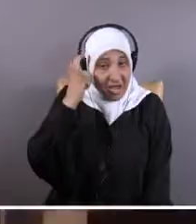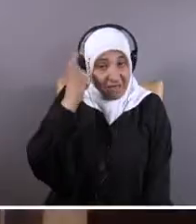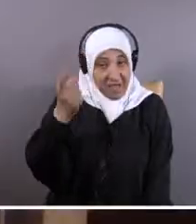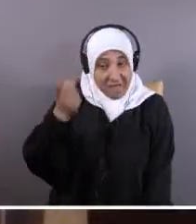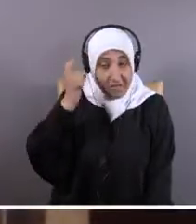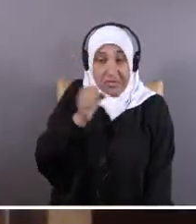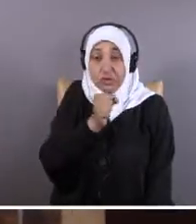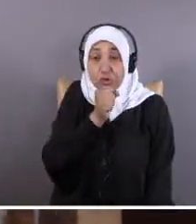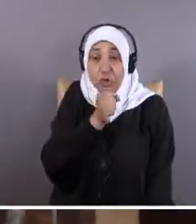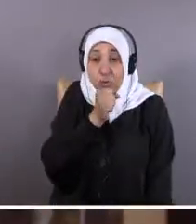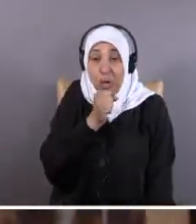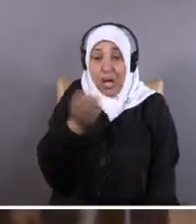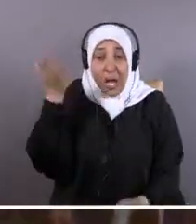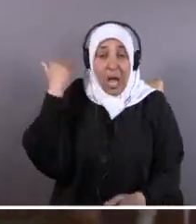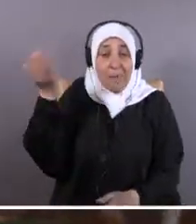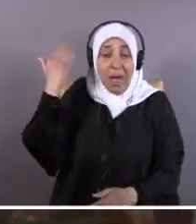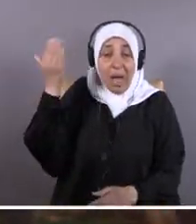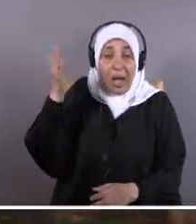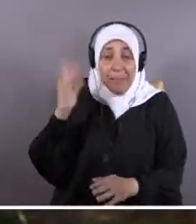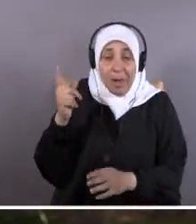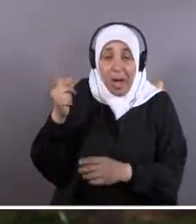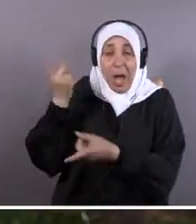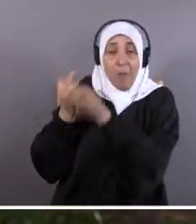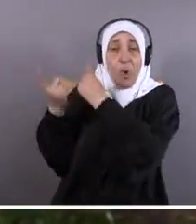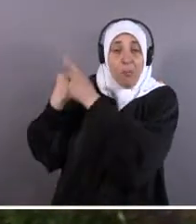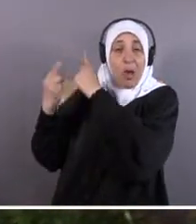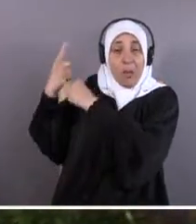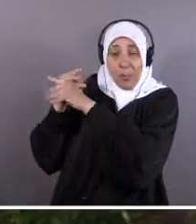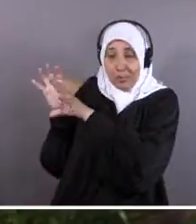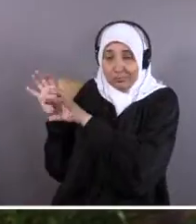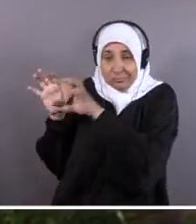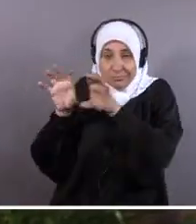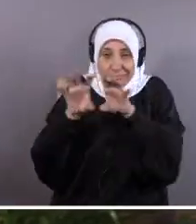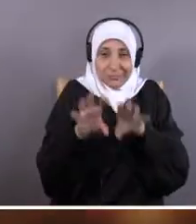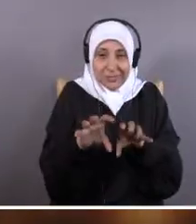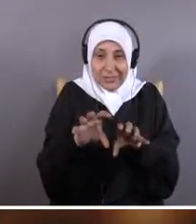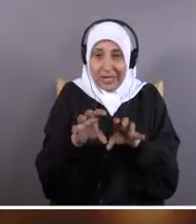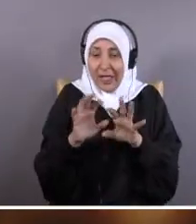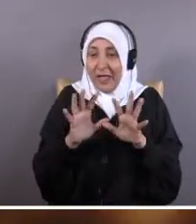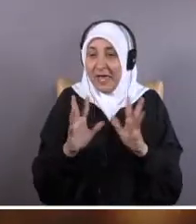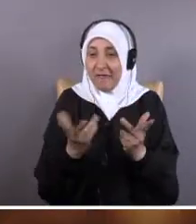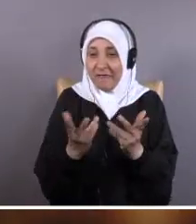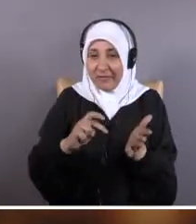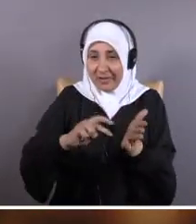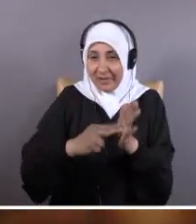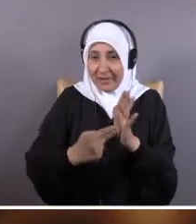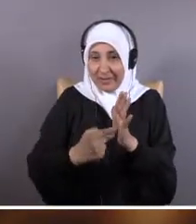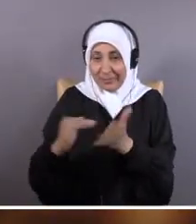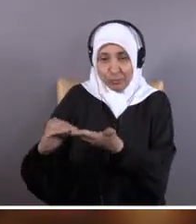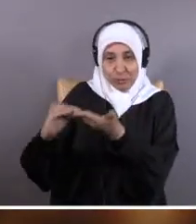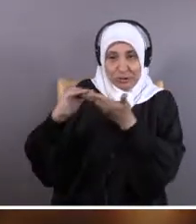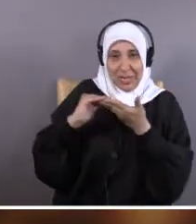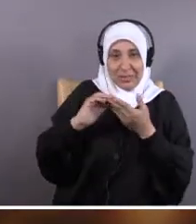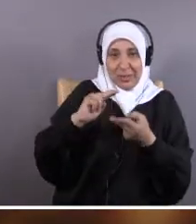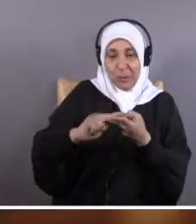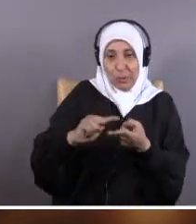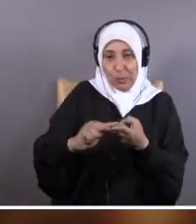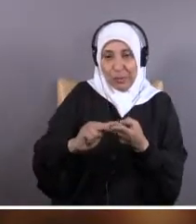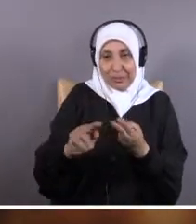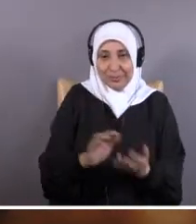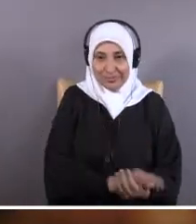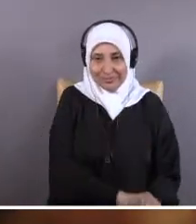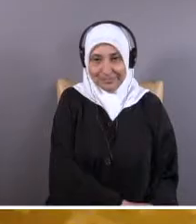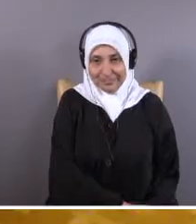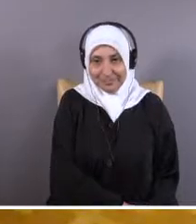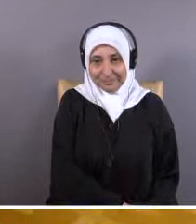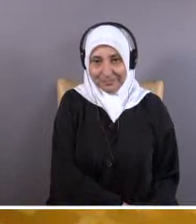Elders need to be utilized